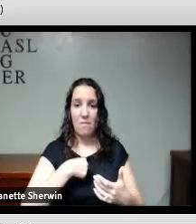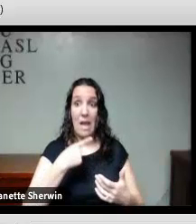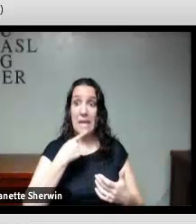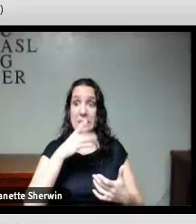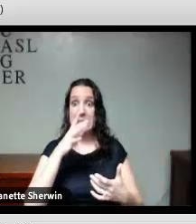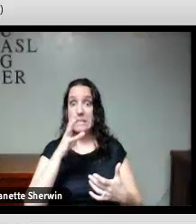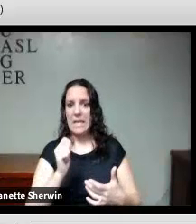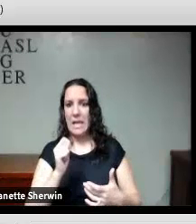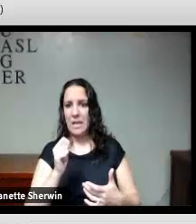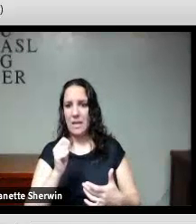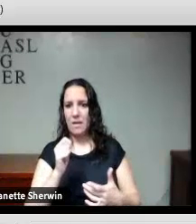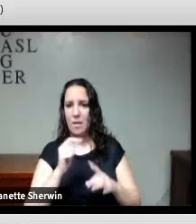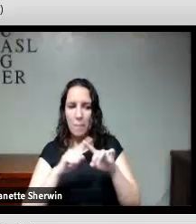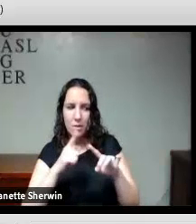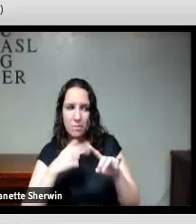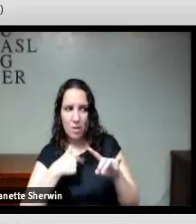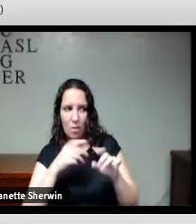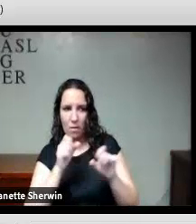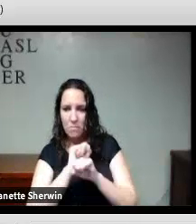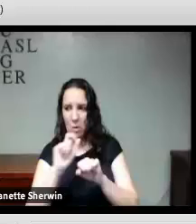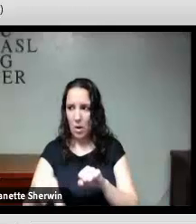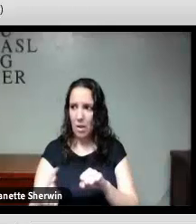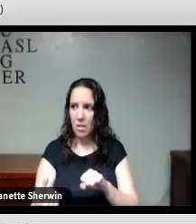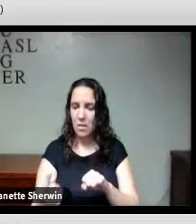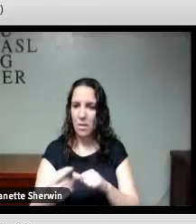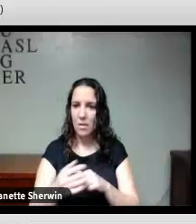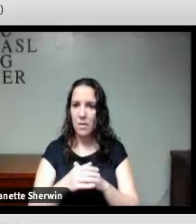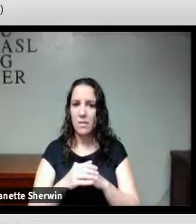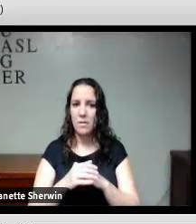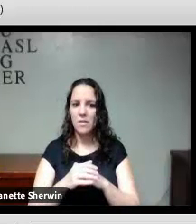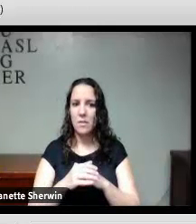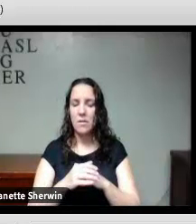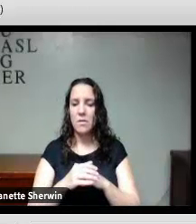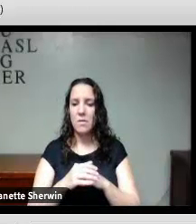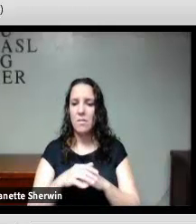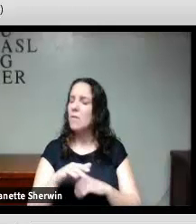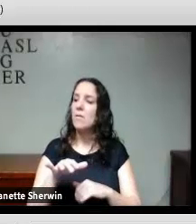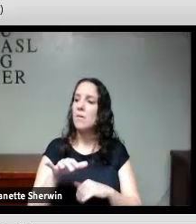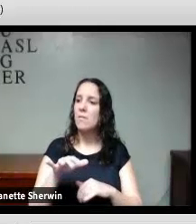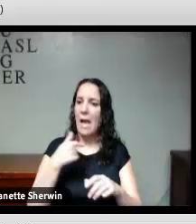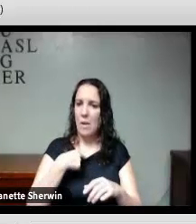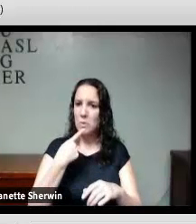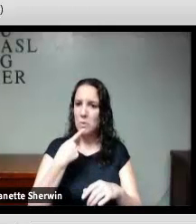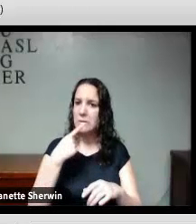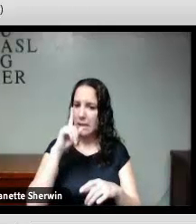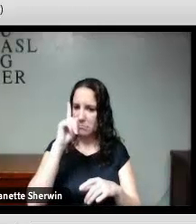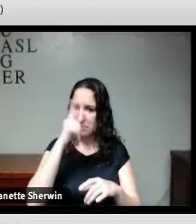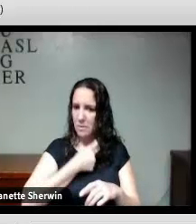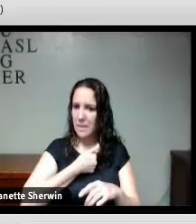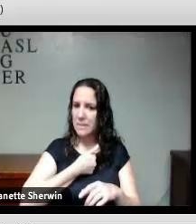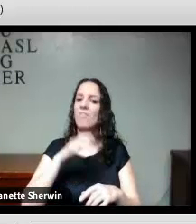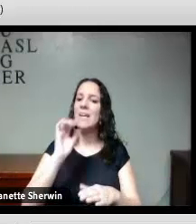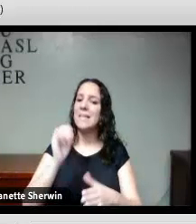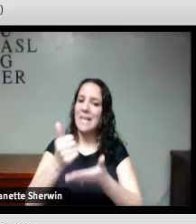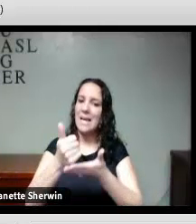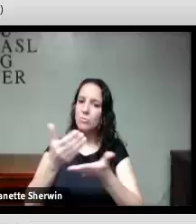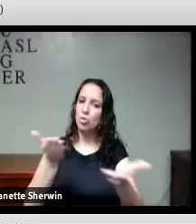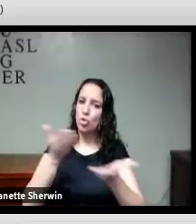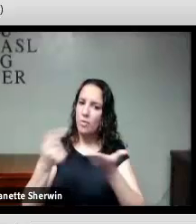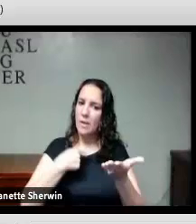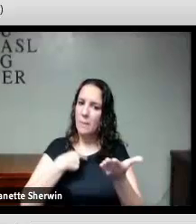it to myself, but I will say, how's that serving you well? And it's not. Or as Dr. Phil used to say, I never watched